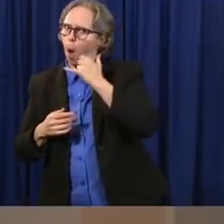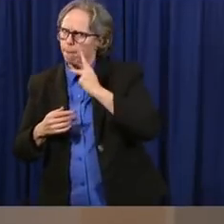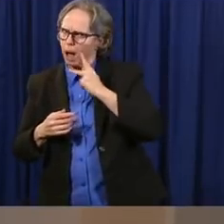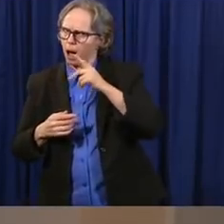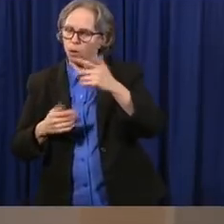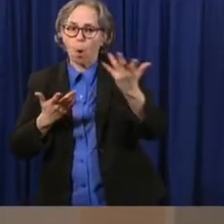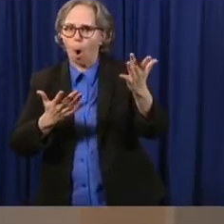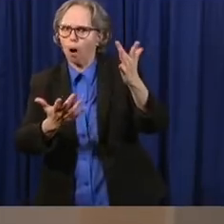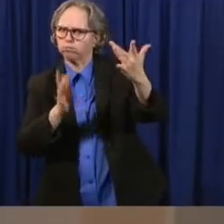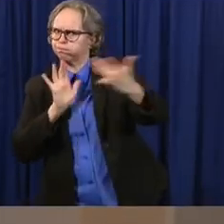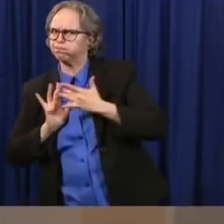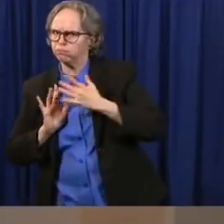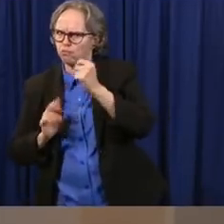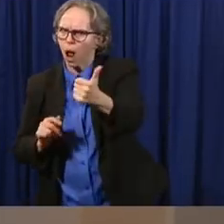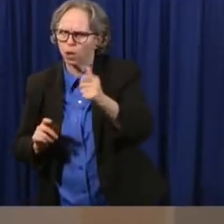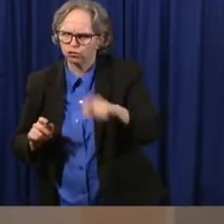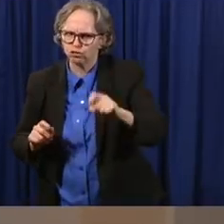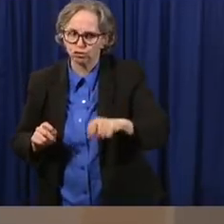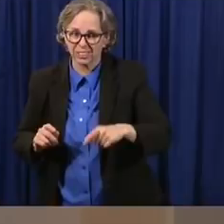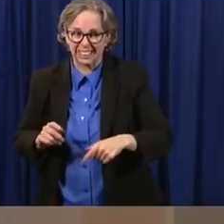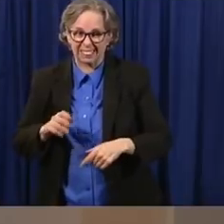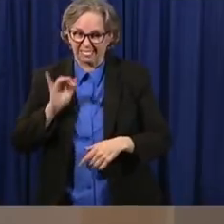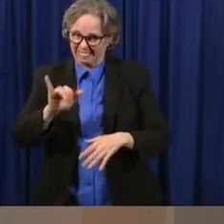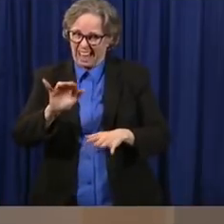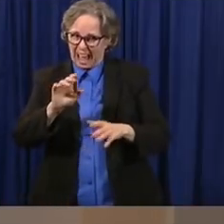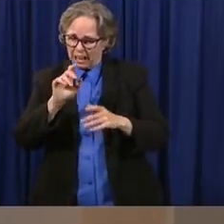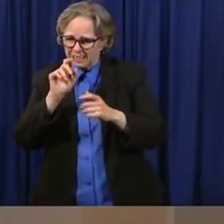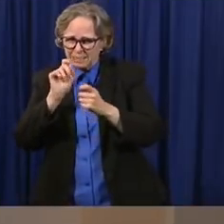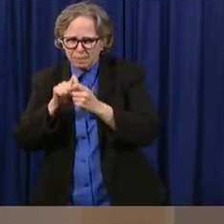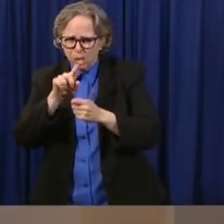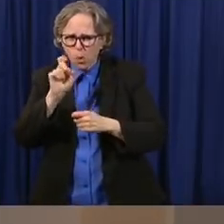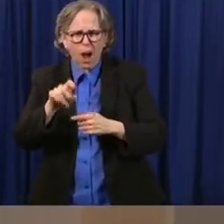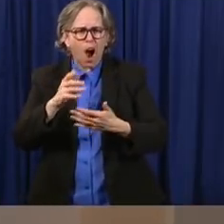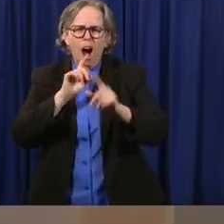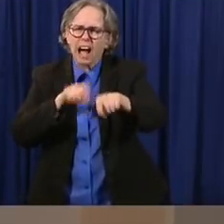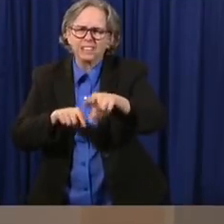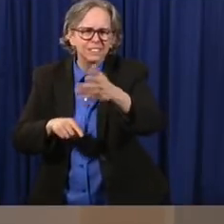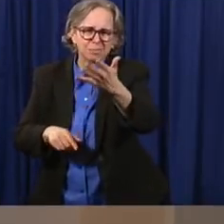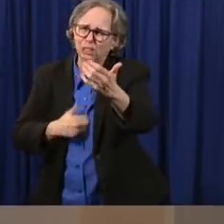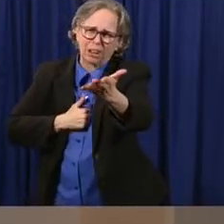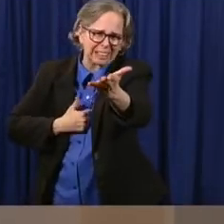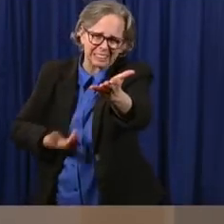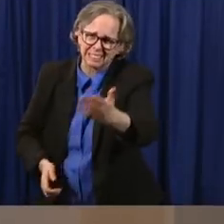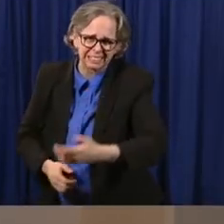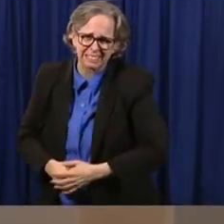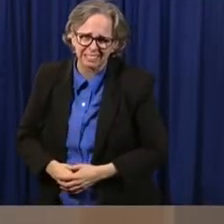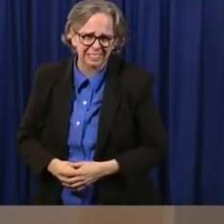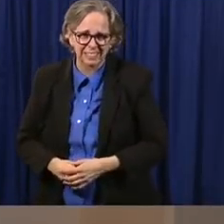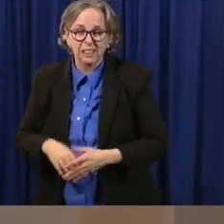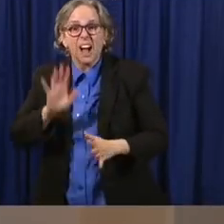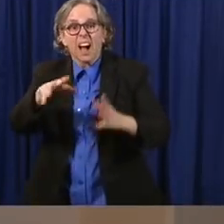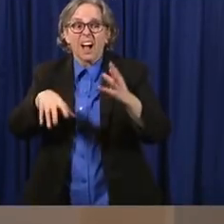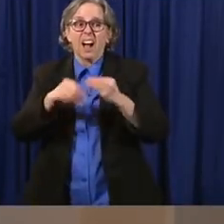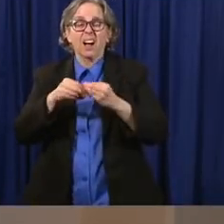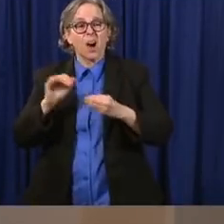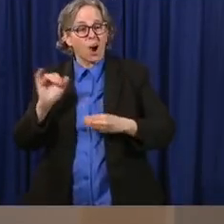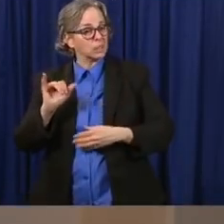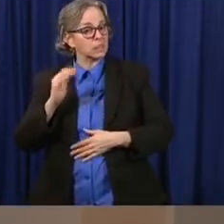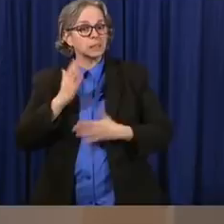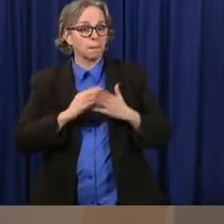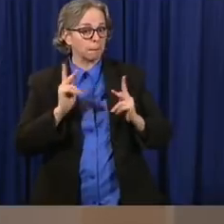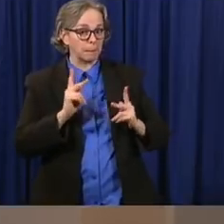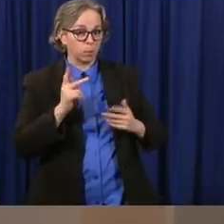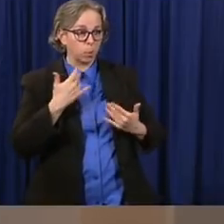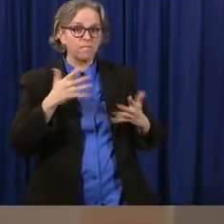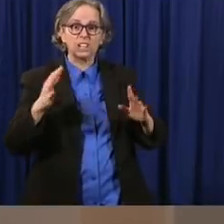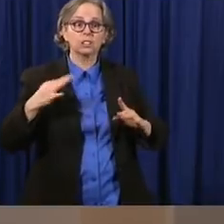to answer that specific question because I don't know what the holdup. We also know that there are some people who are applying who are not eligible. All